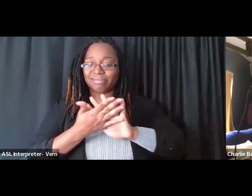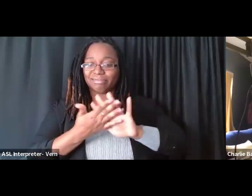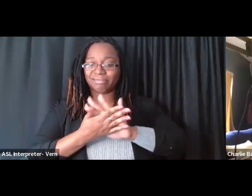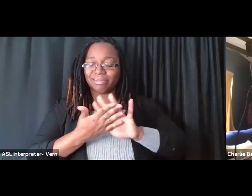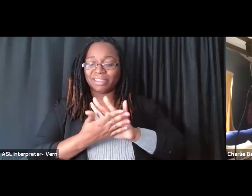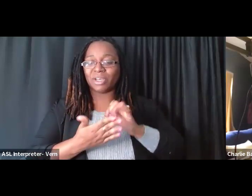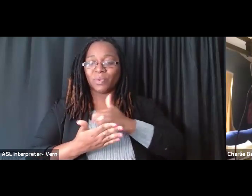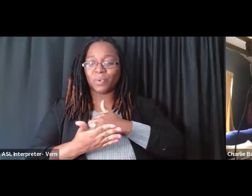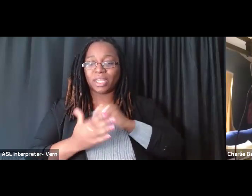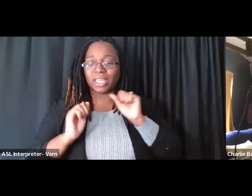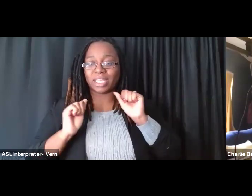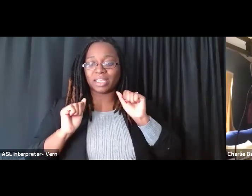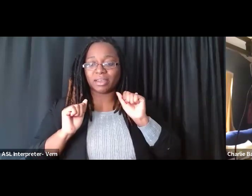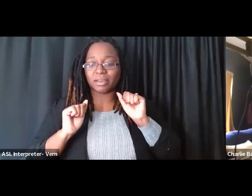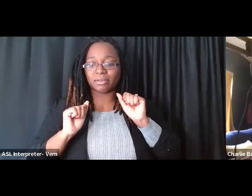the